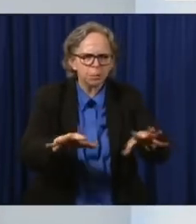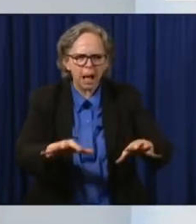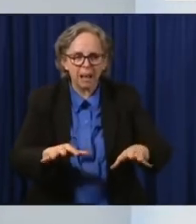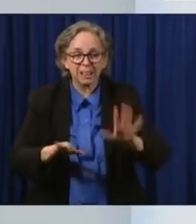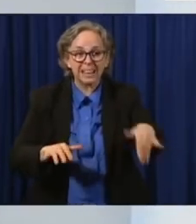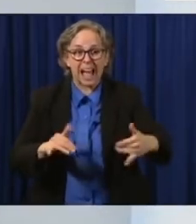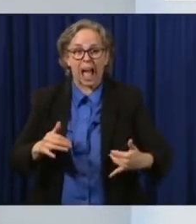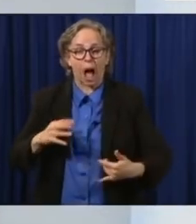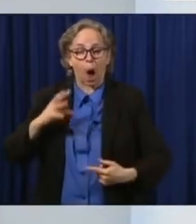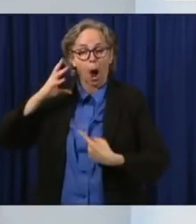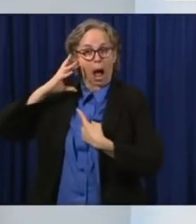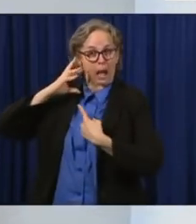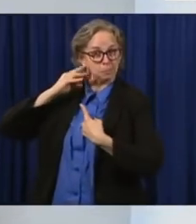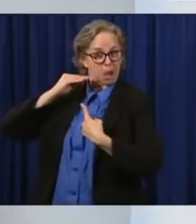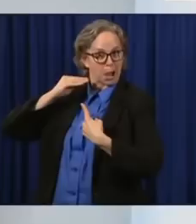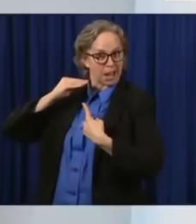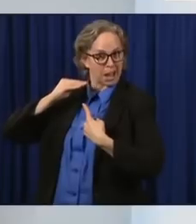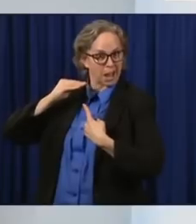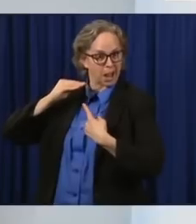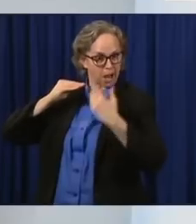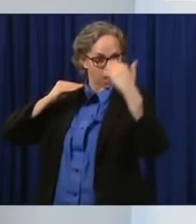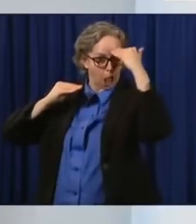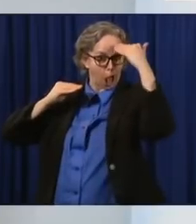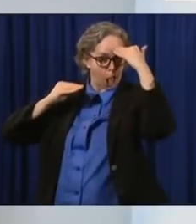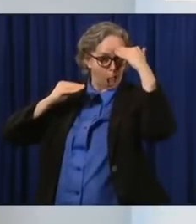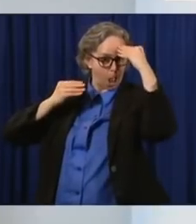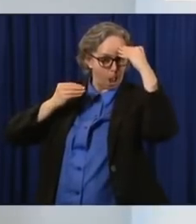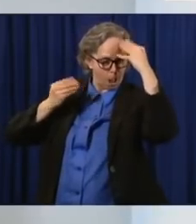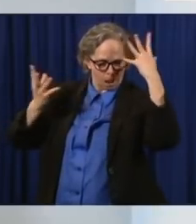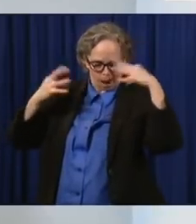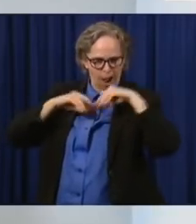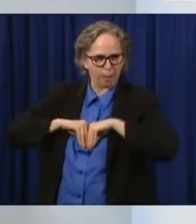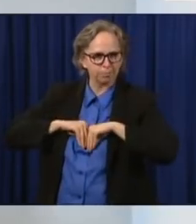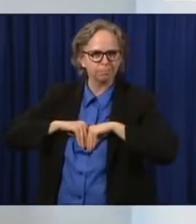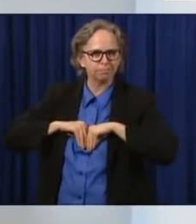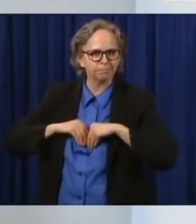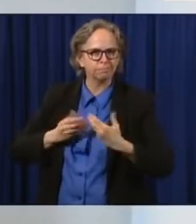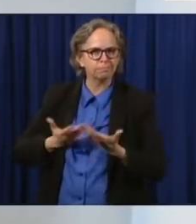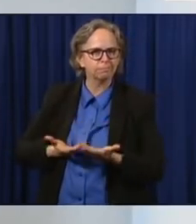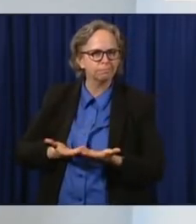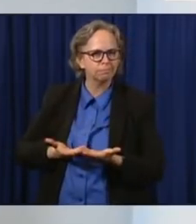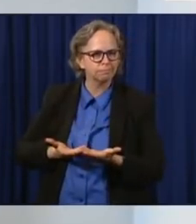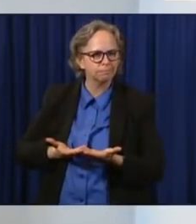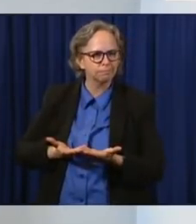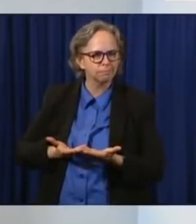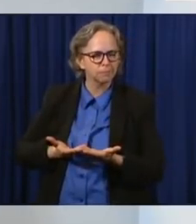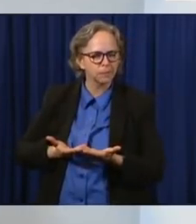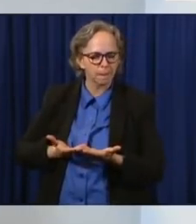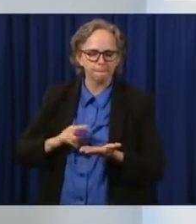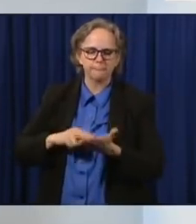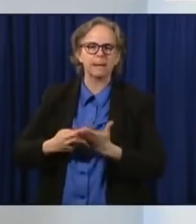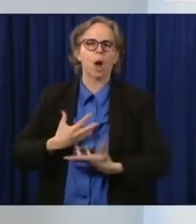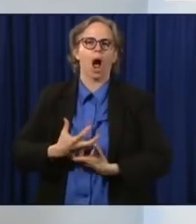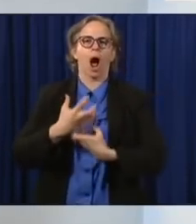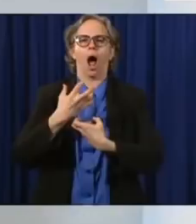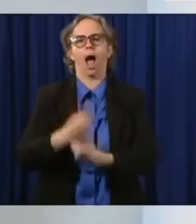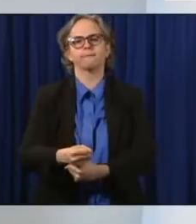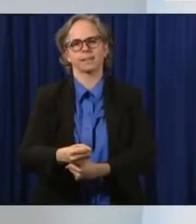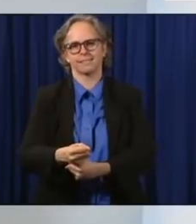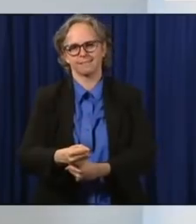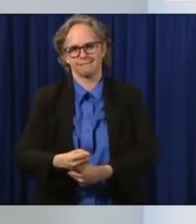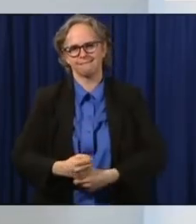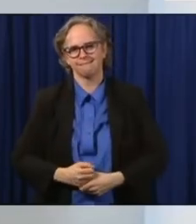and that information and know what best practices work, you can have a lot more confidence in these new decisions that we're